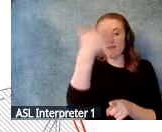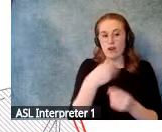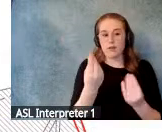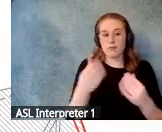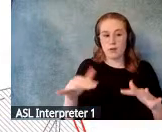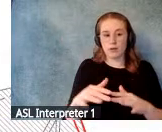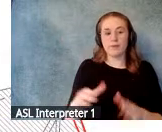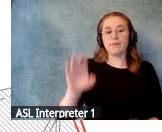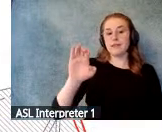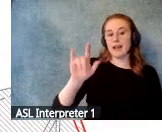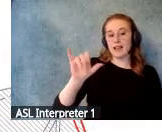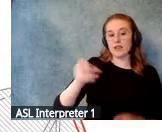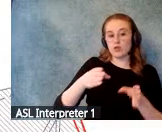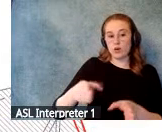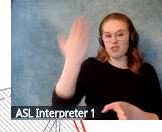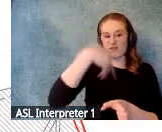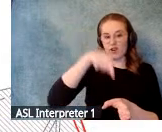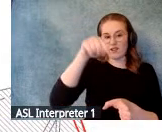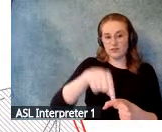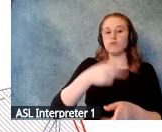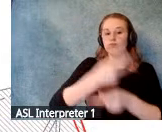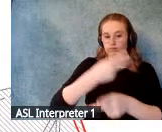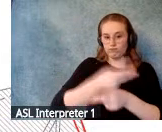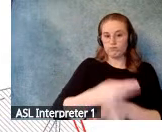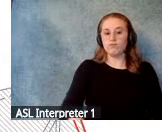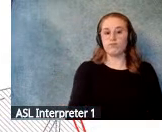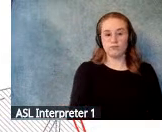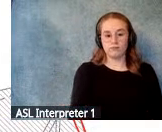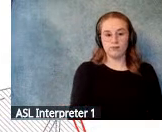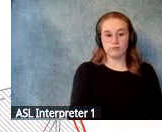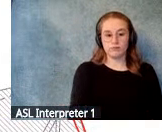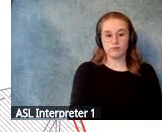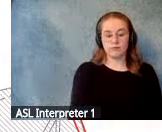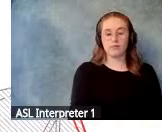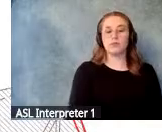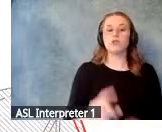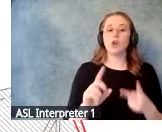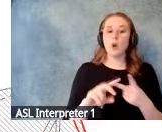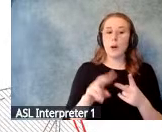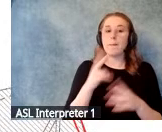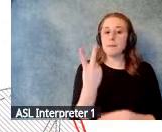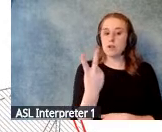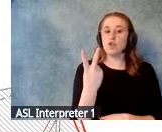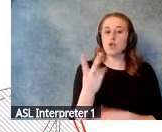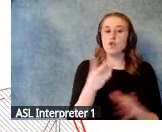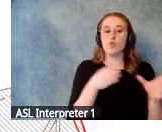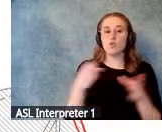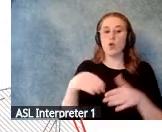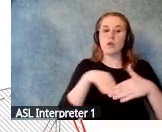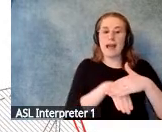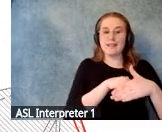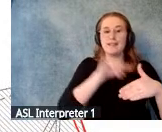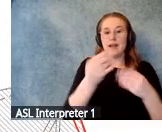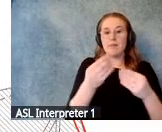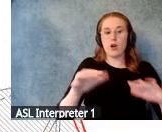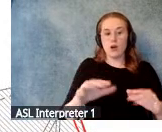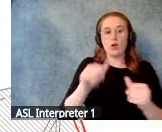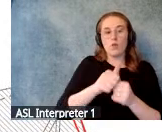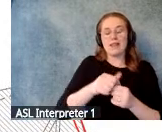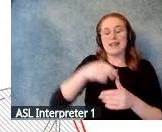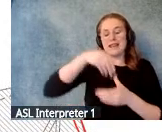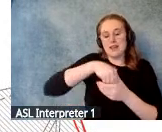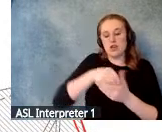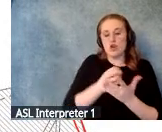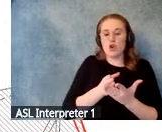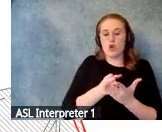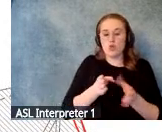would be maintained. Therefore, under the proposal, 2 roadways would provide access to the property with an internal roadway network